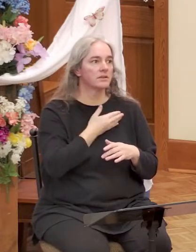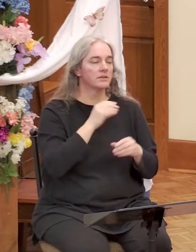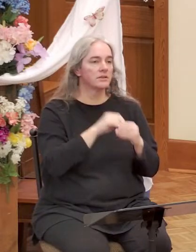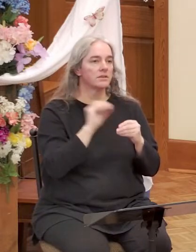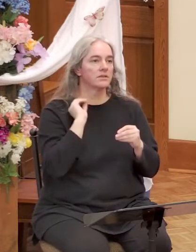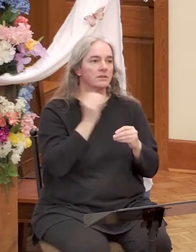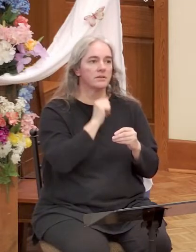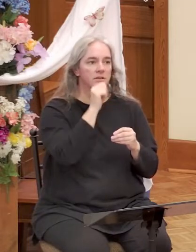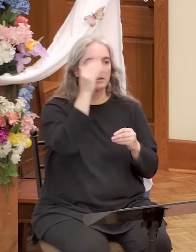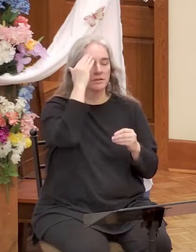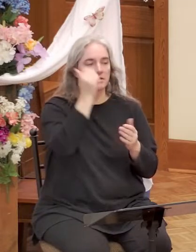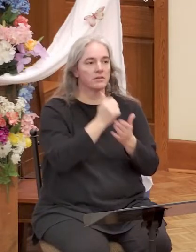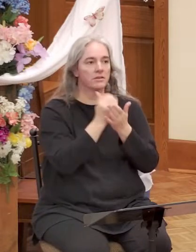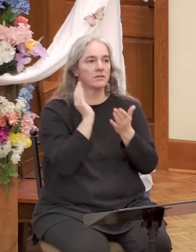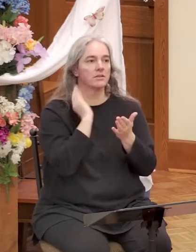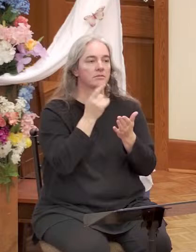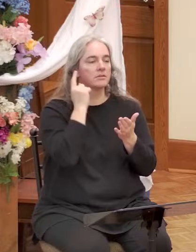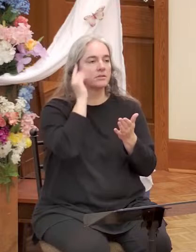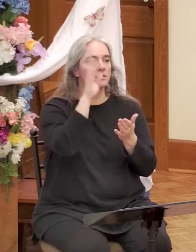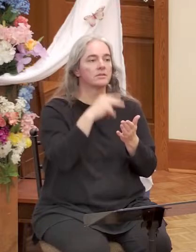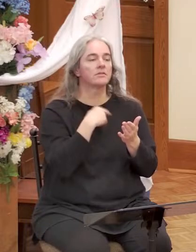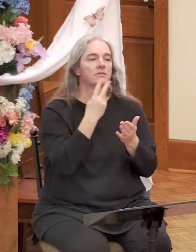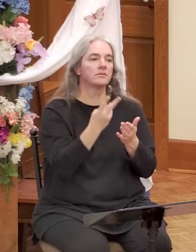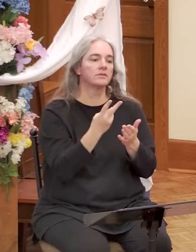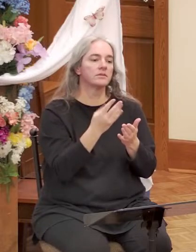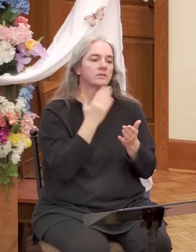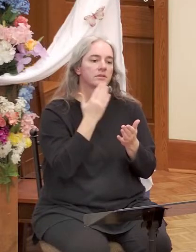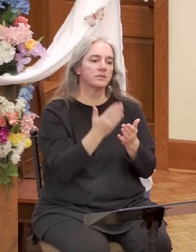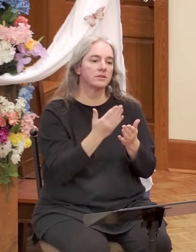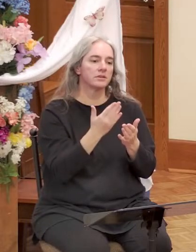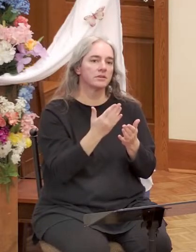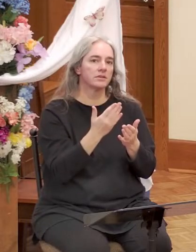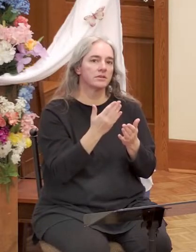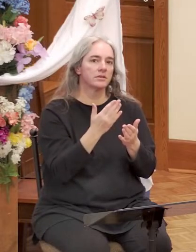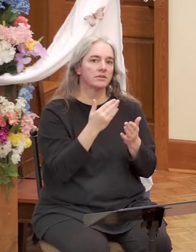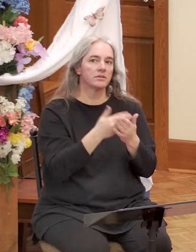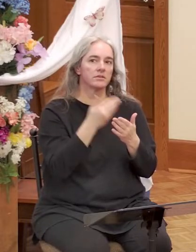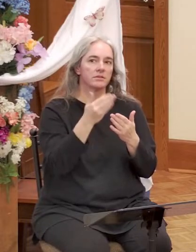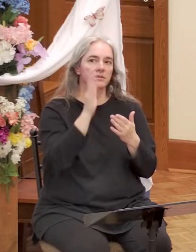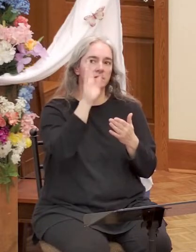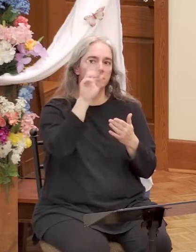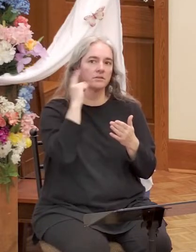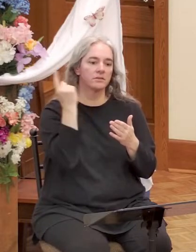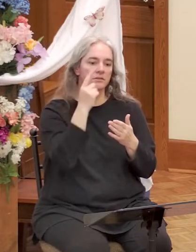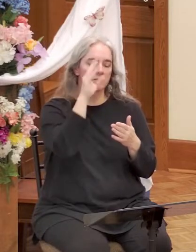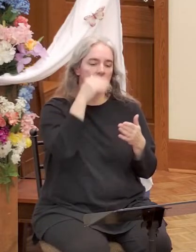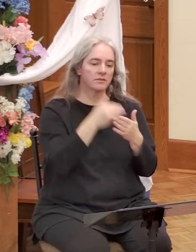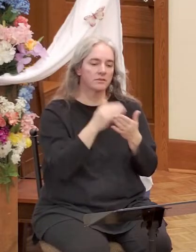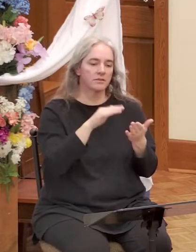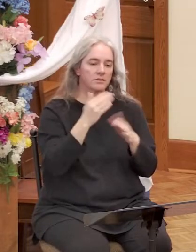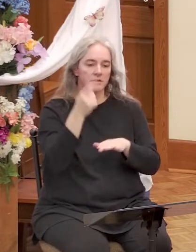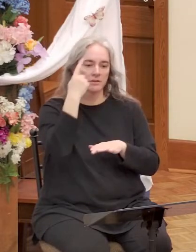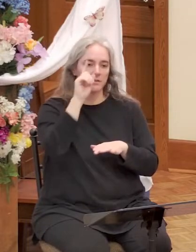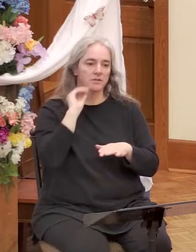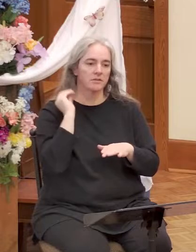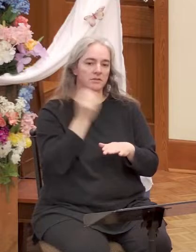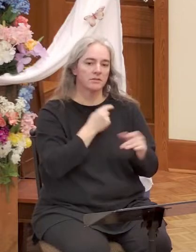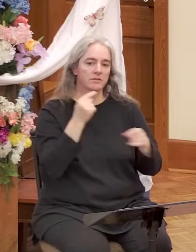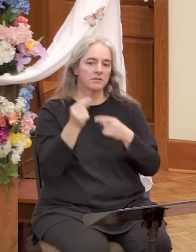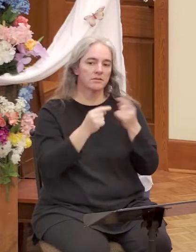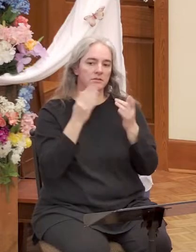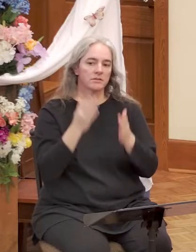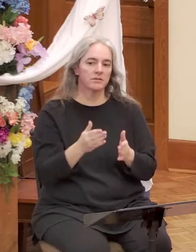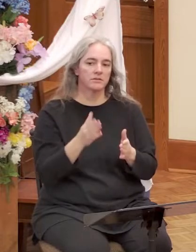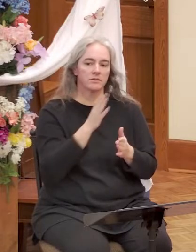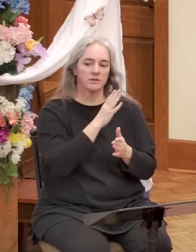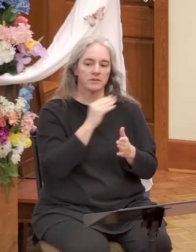uncertainty. Help us to hear your voice. We thank you who gave your only Son to die for our sins and to rise